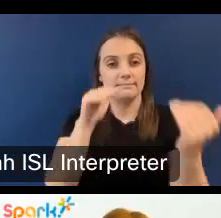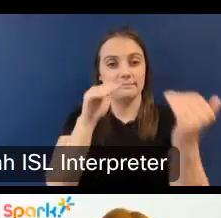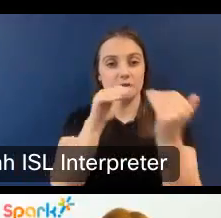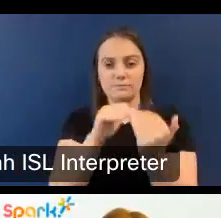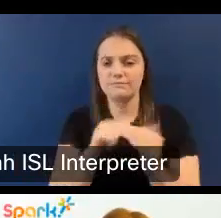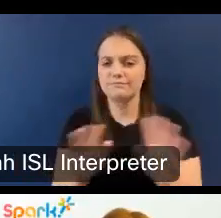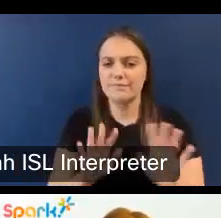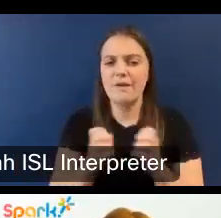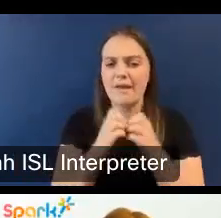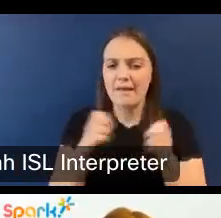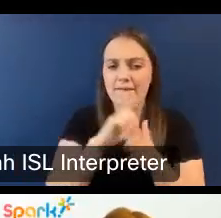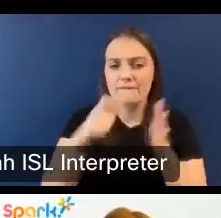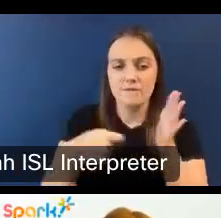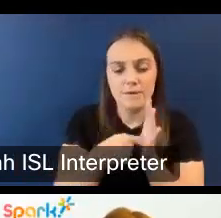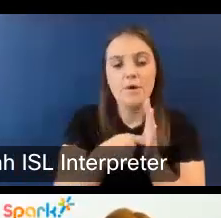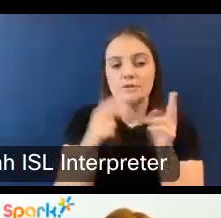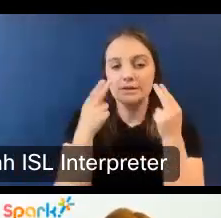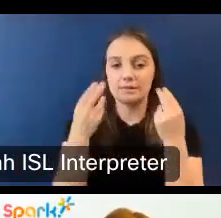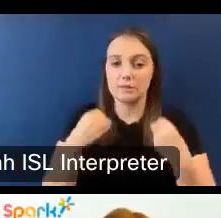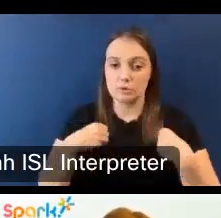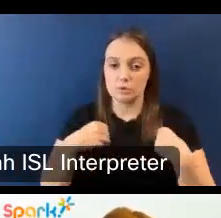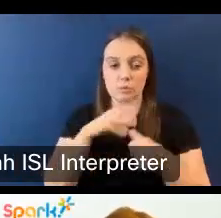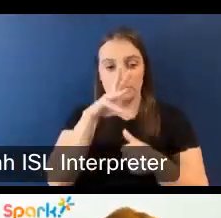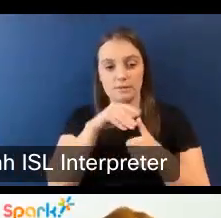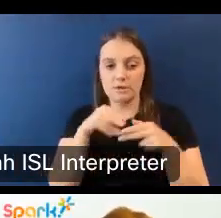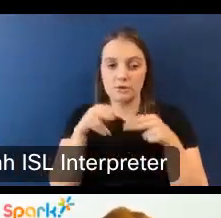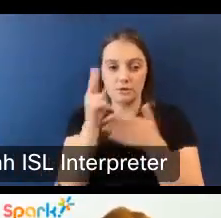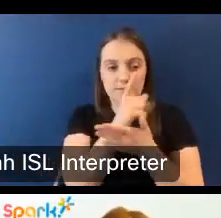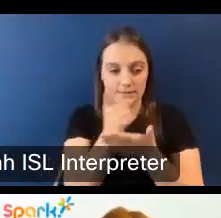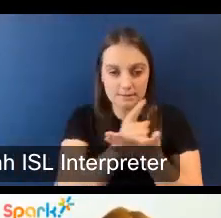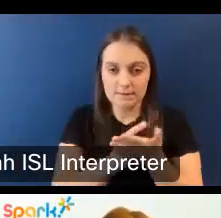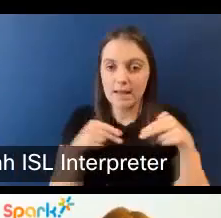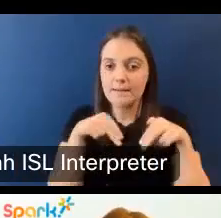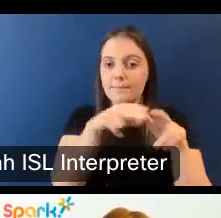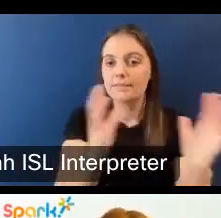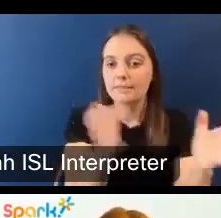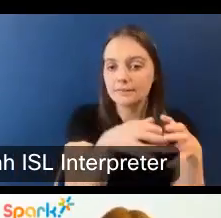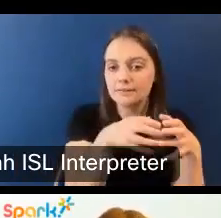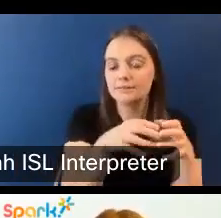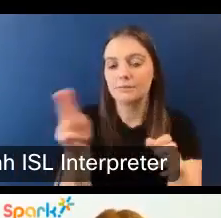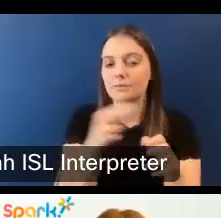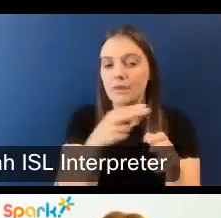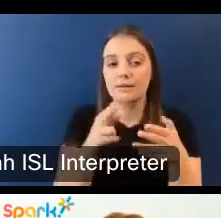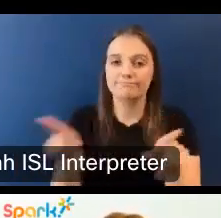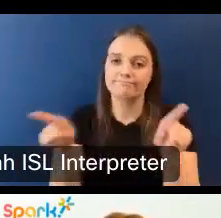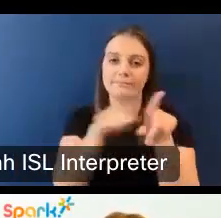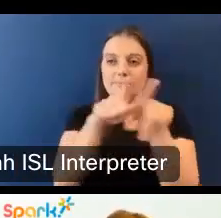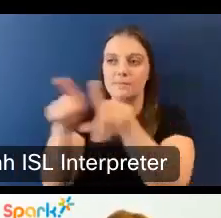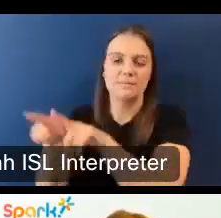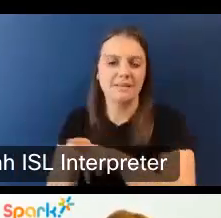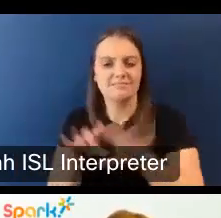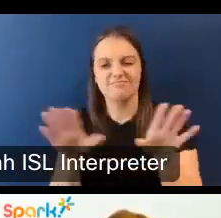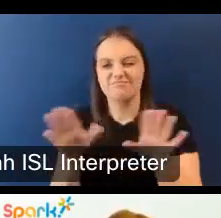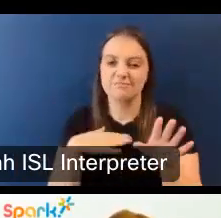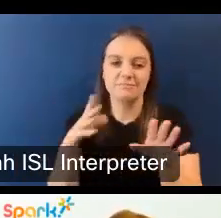and each problem space would require different design methods and a different, let's say, approach to it.